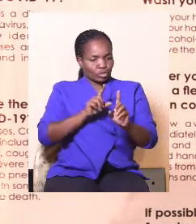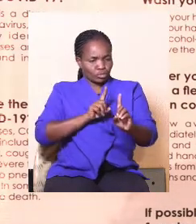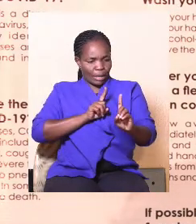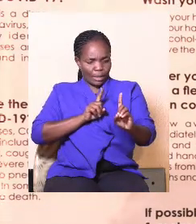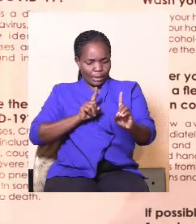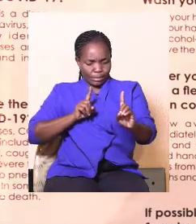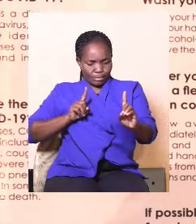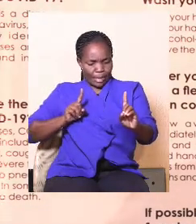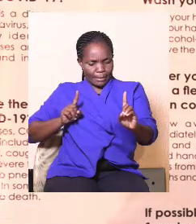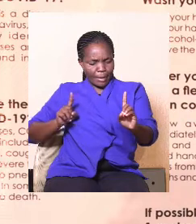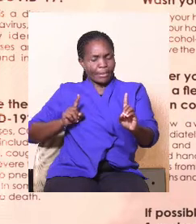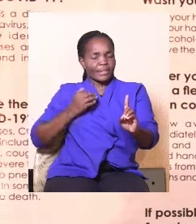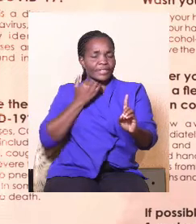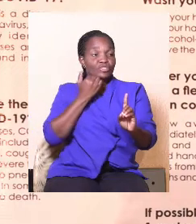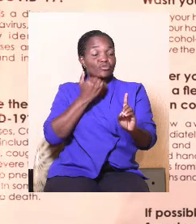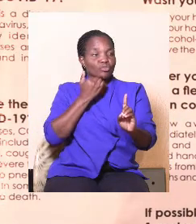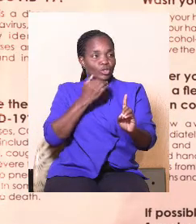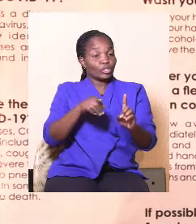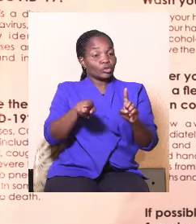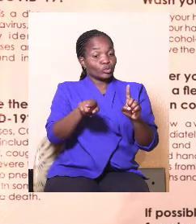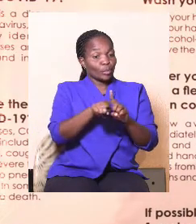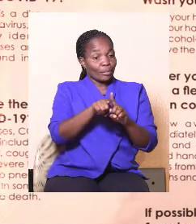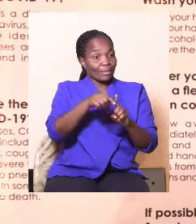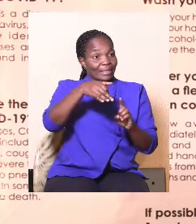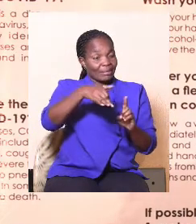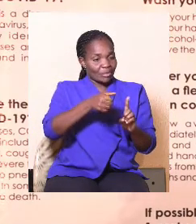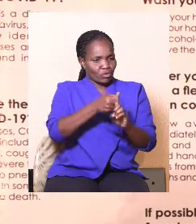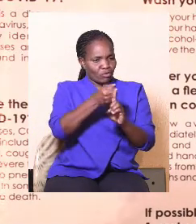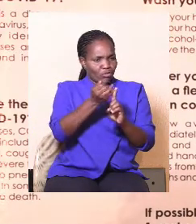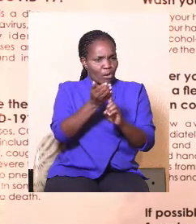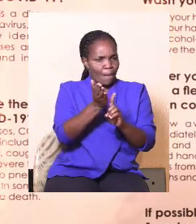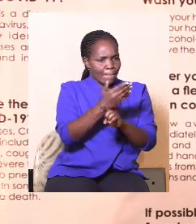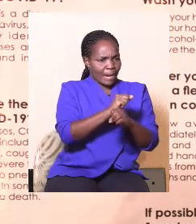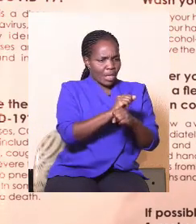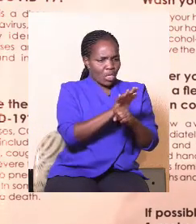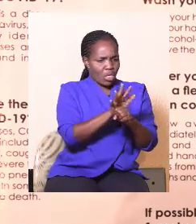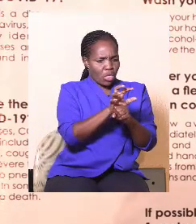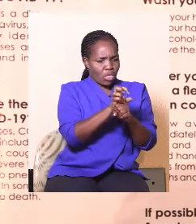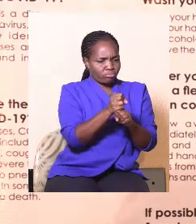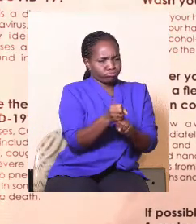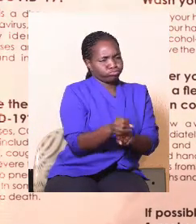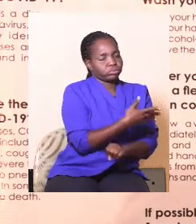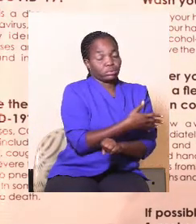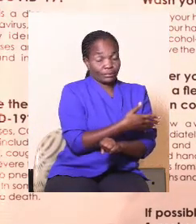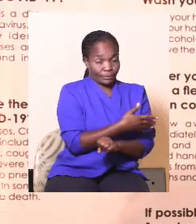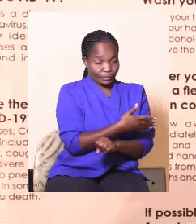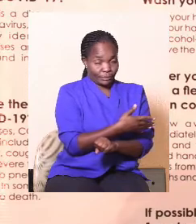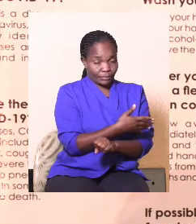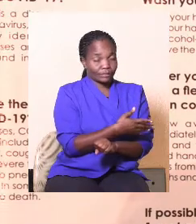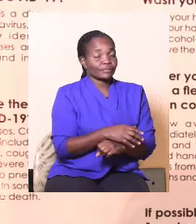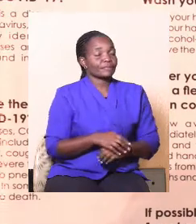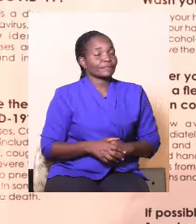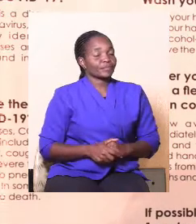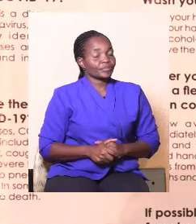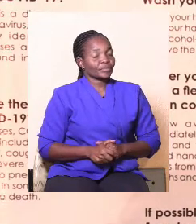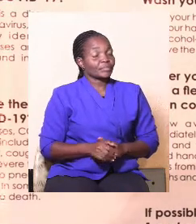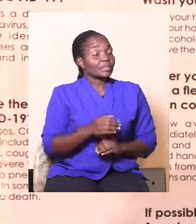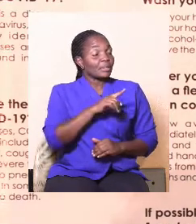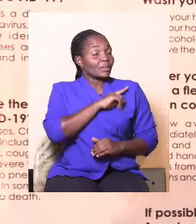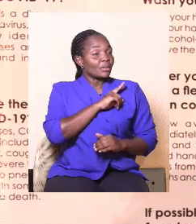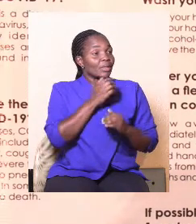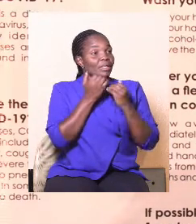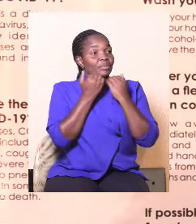critical to our success in winning this battle of fighting COVID. So we need to understand that it's important that